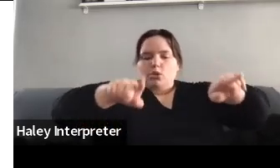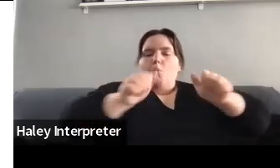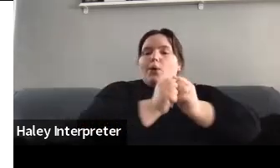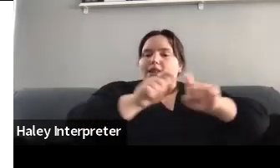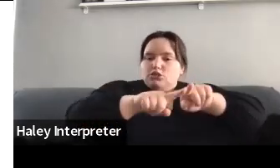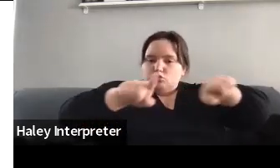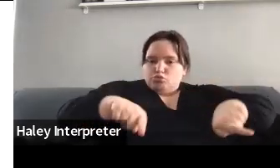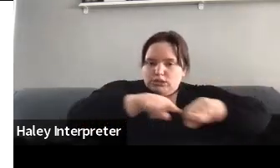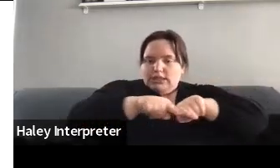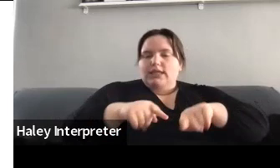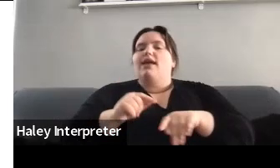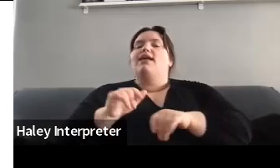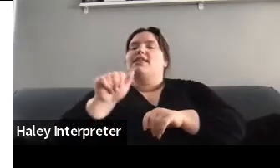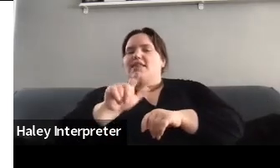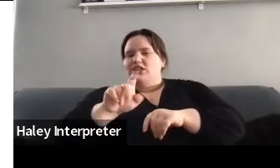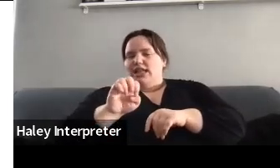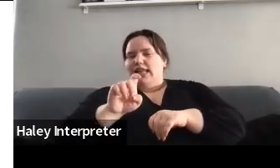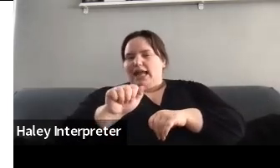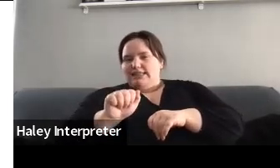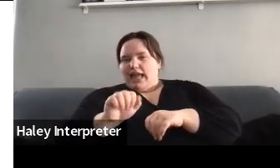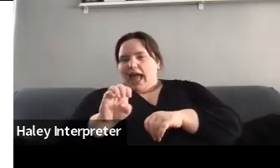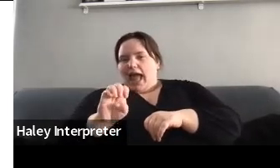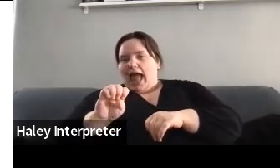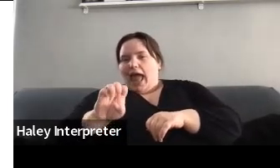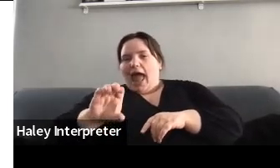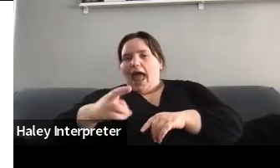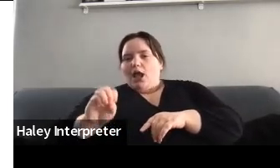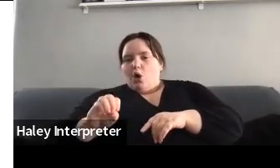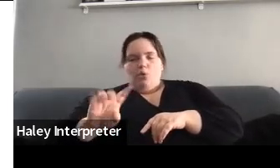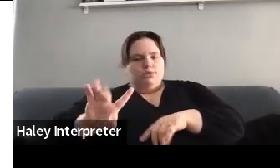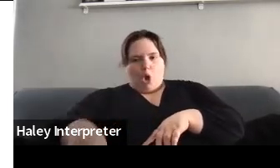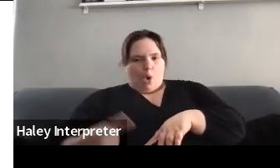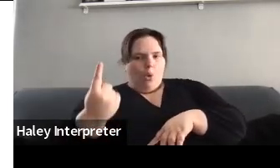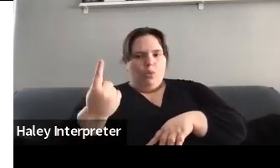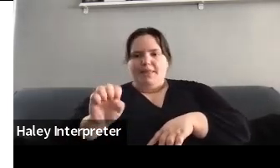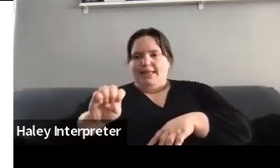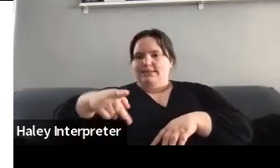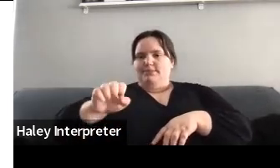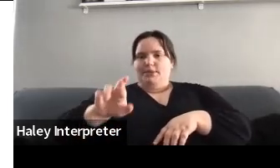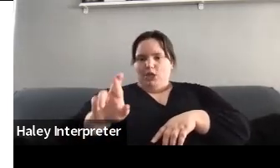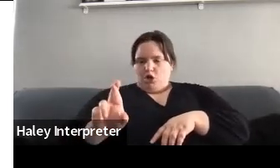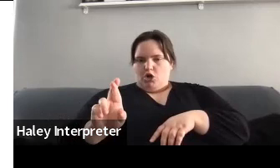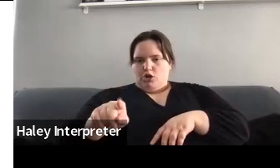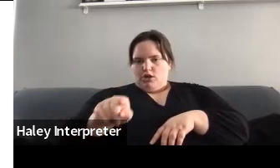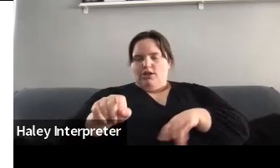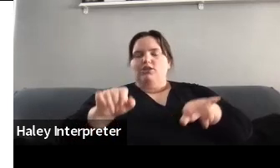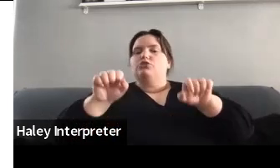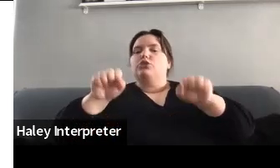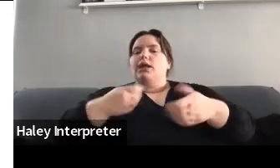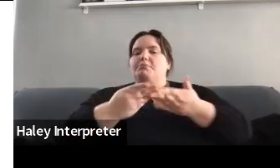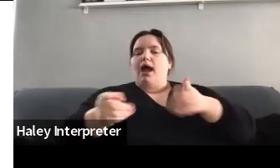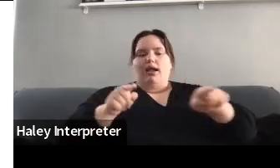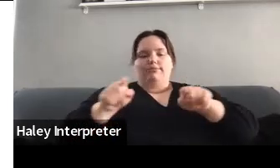is just merely a speaker. So you can buy either one and they vary